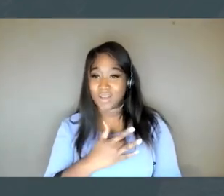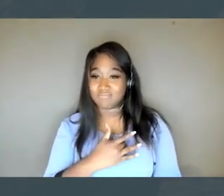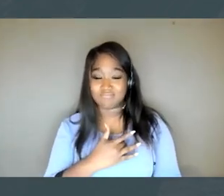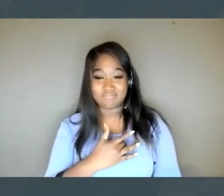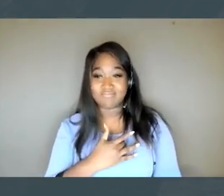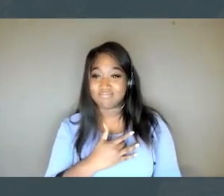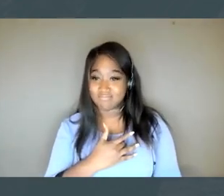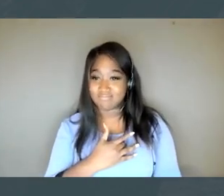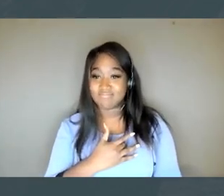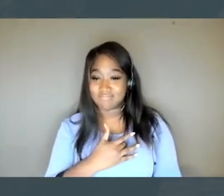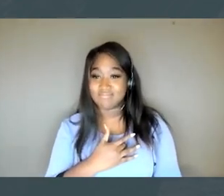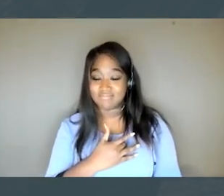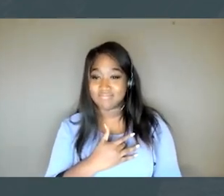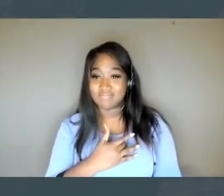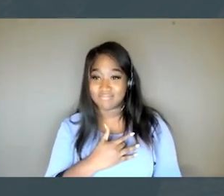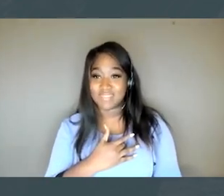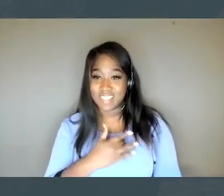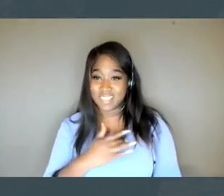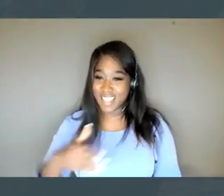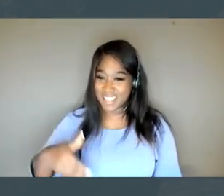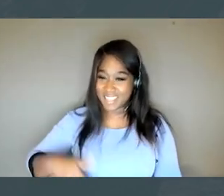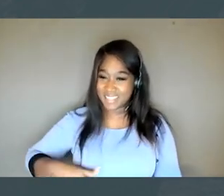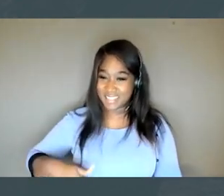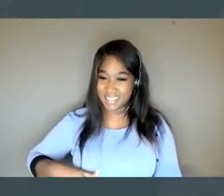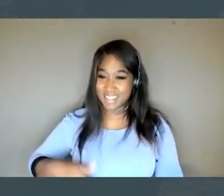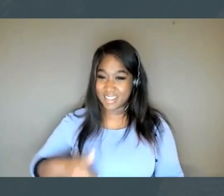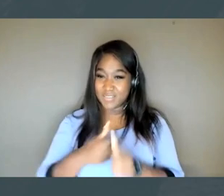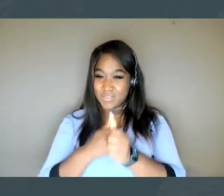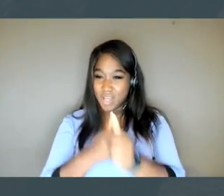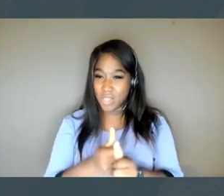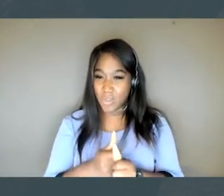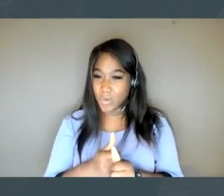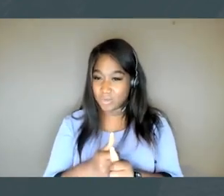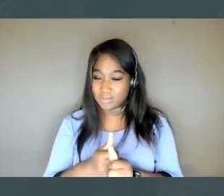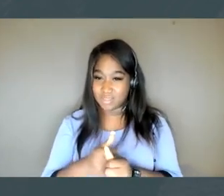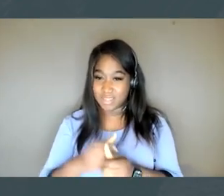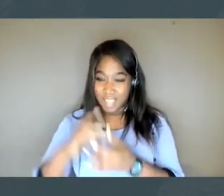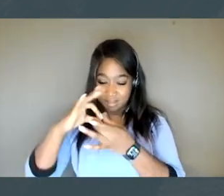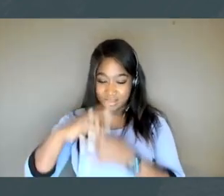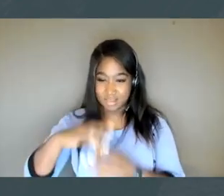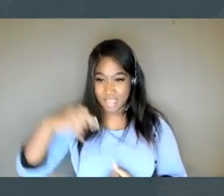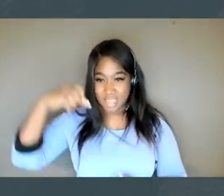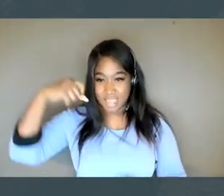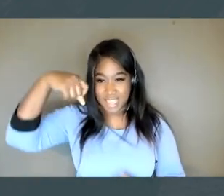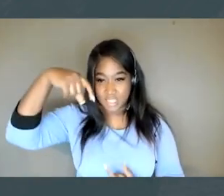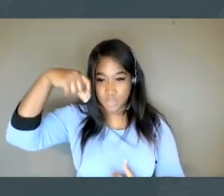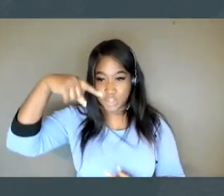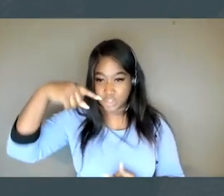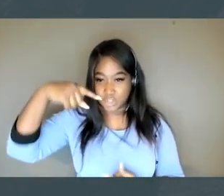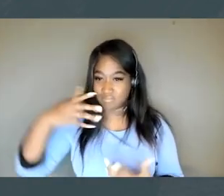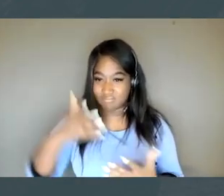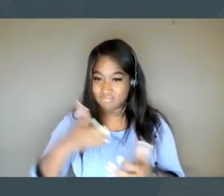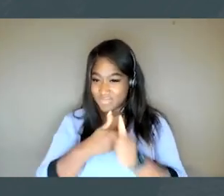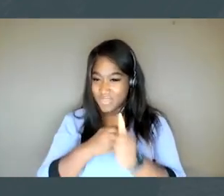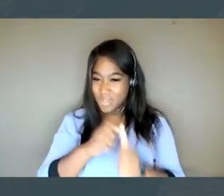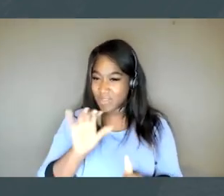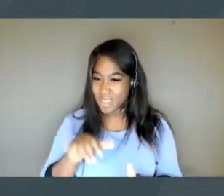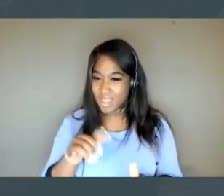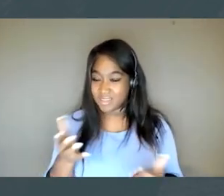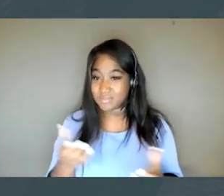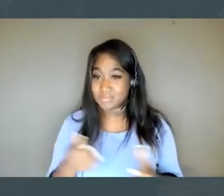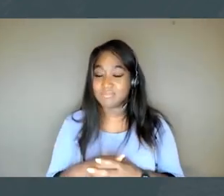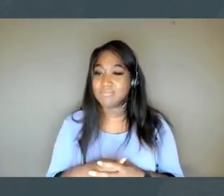follow that instinct and intuition. And I also think that there's a way